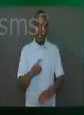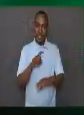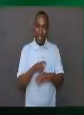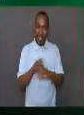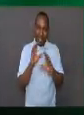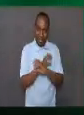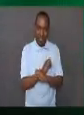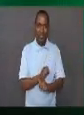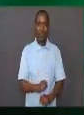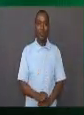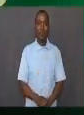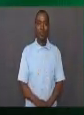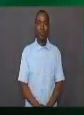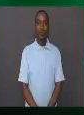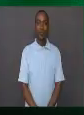Time's up.